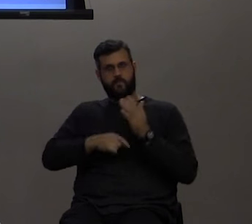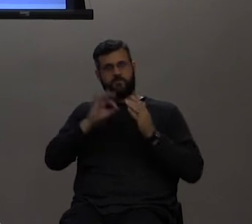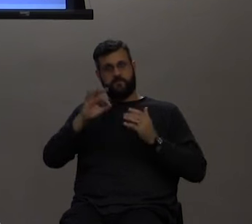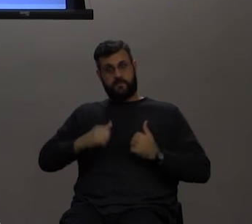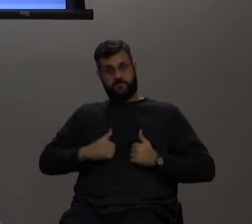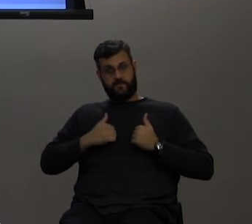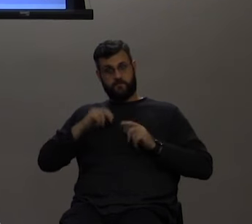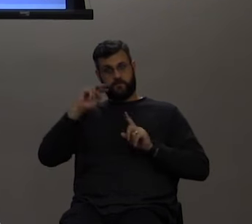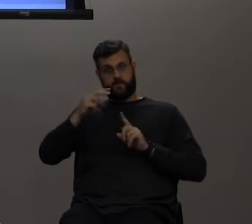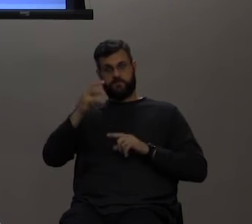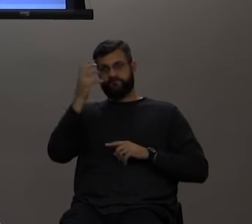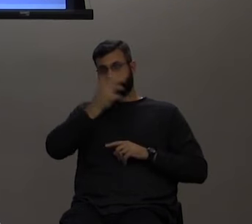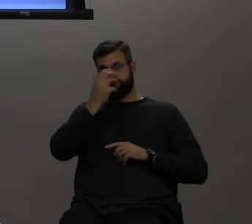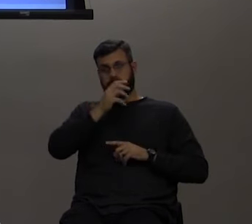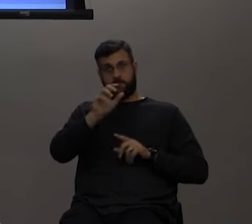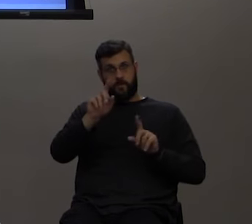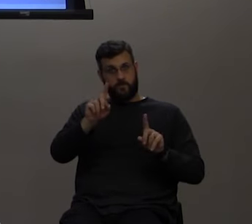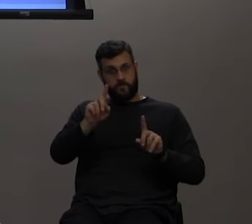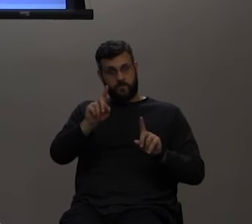perspective. However,